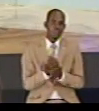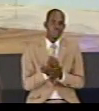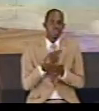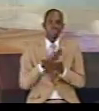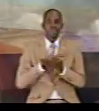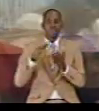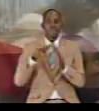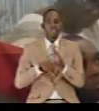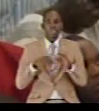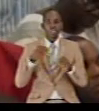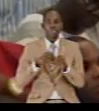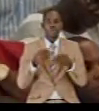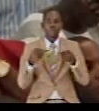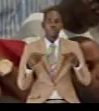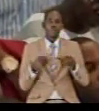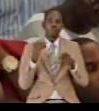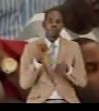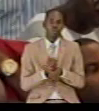Righteousness in the place of work.